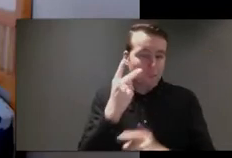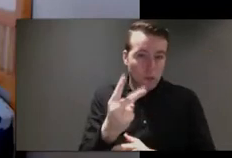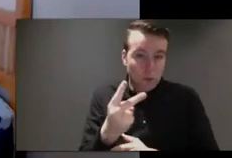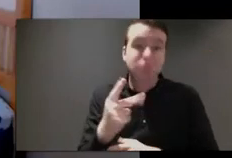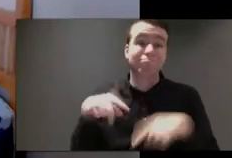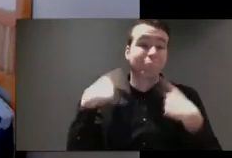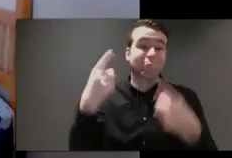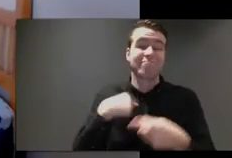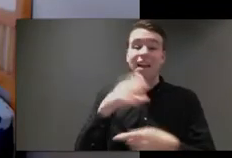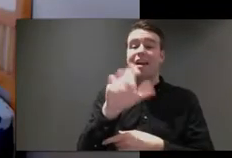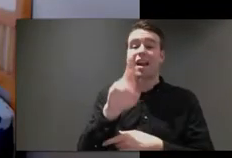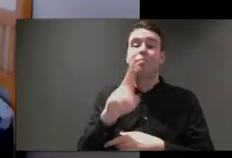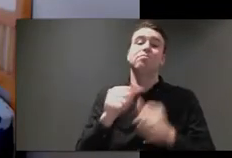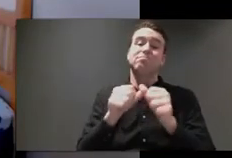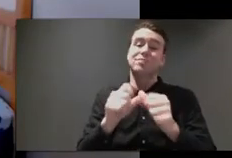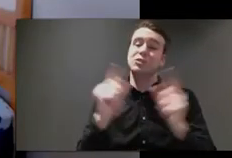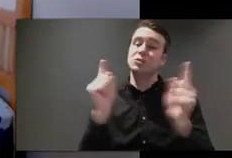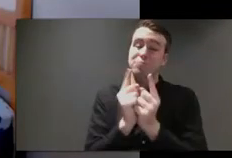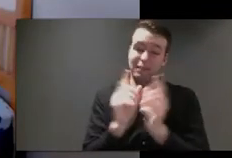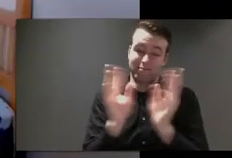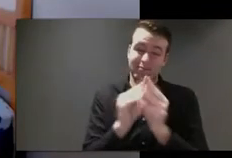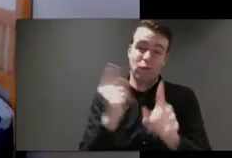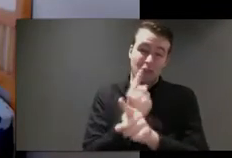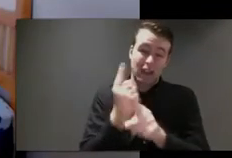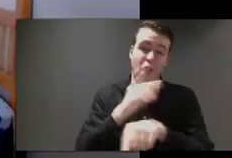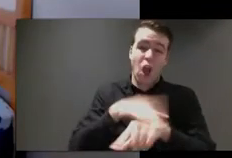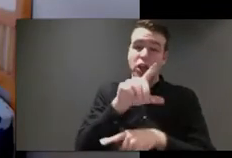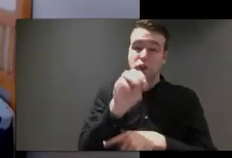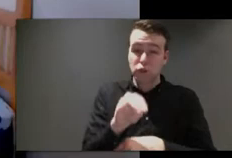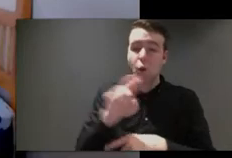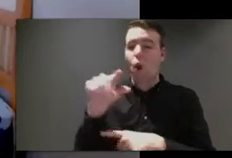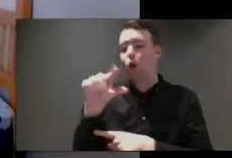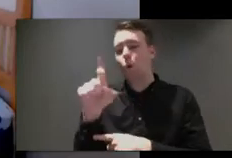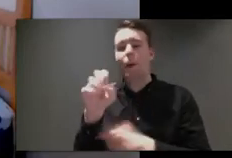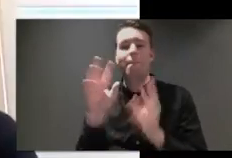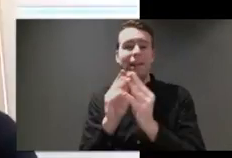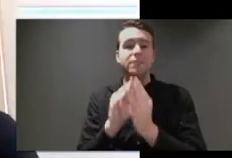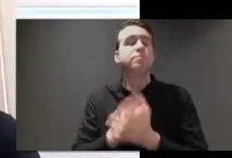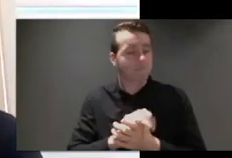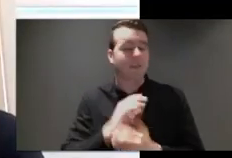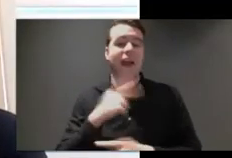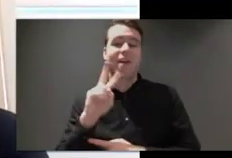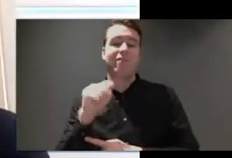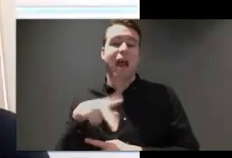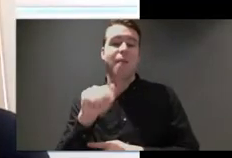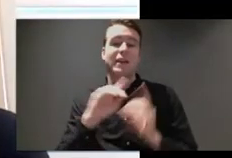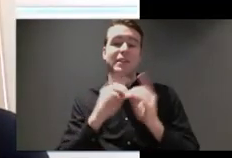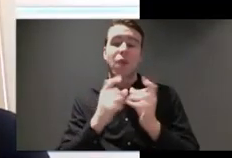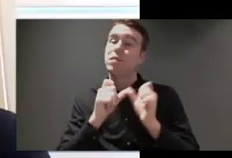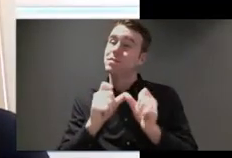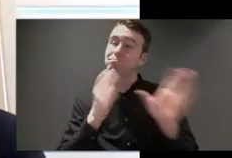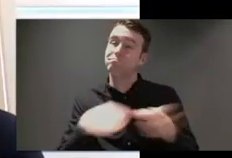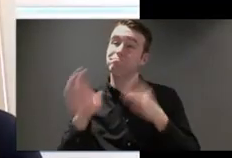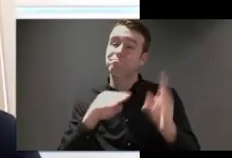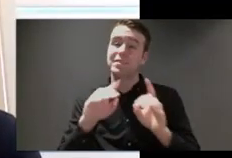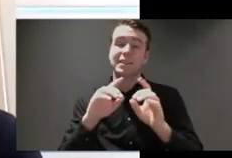then, our club has continued to meet regularly online via Zoom or Google Meets. Our VAPO department has been busy planning events